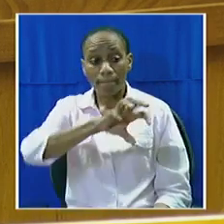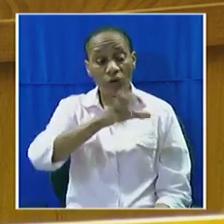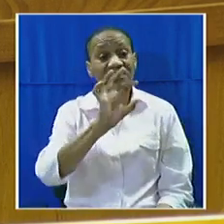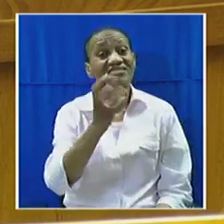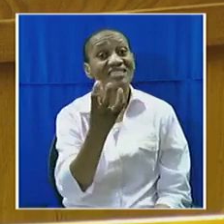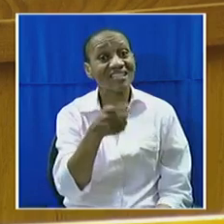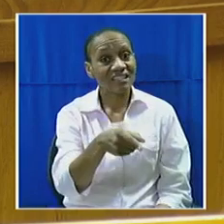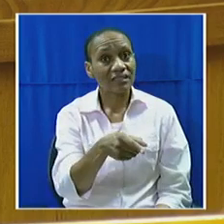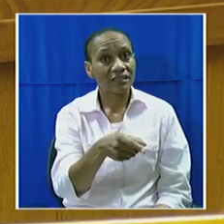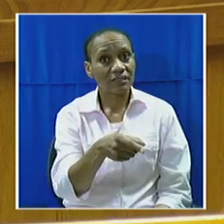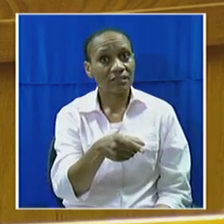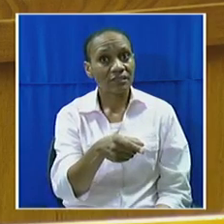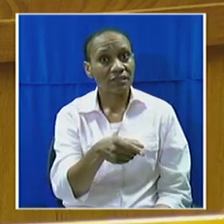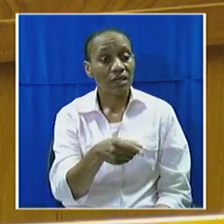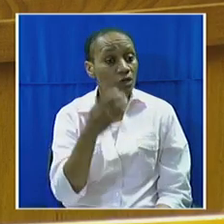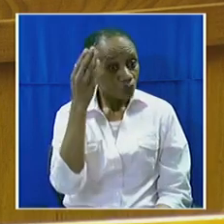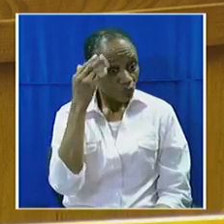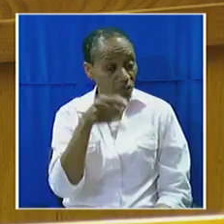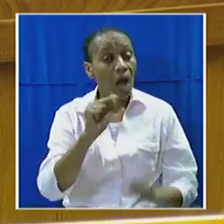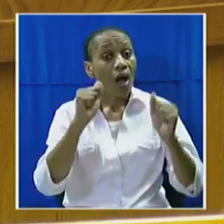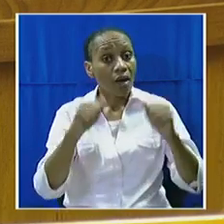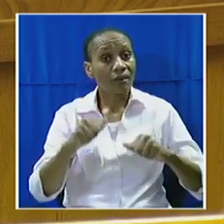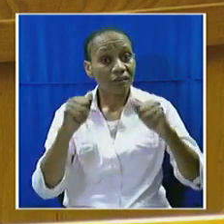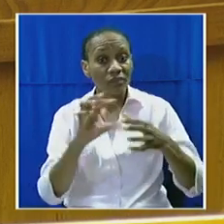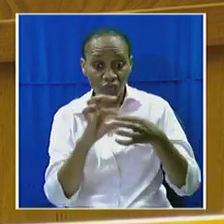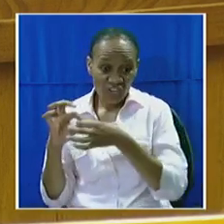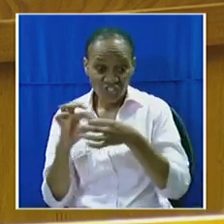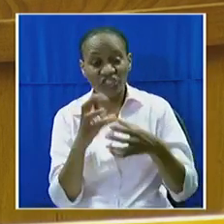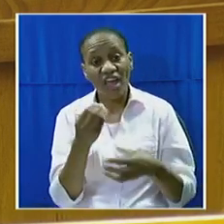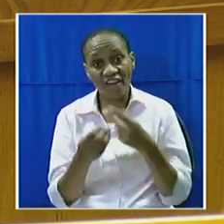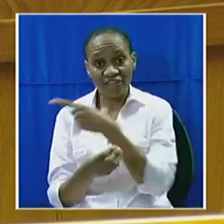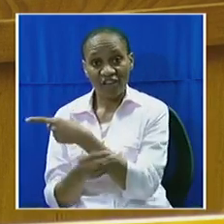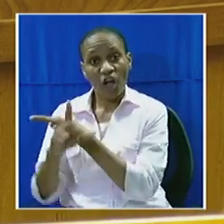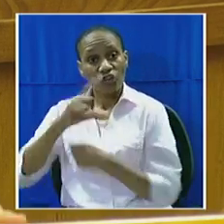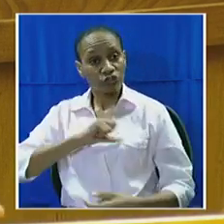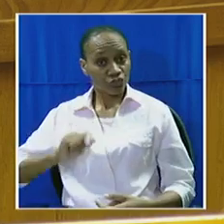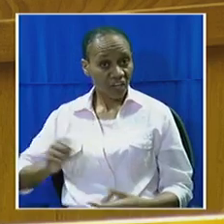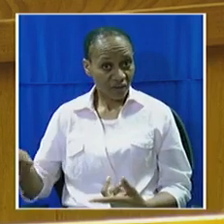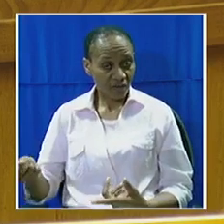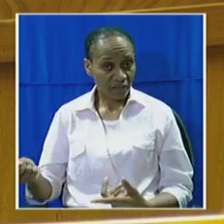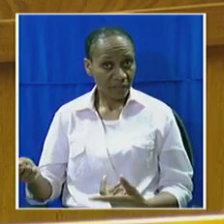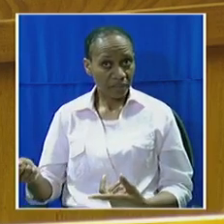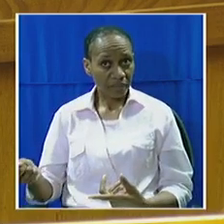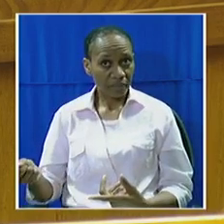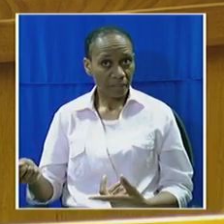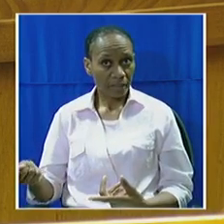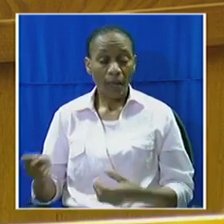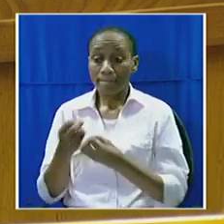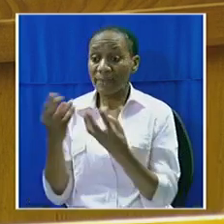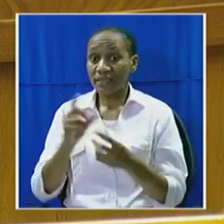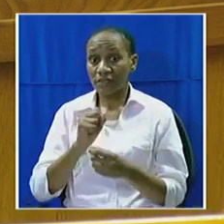Province is known to have an agreement with China around the training of medical students. A whole host of them